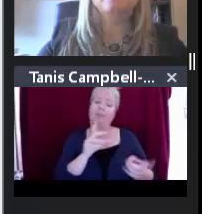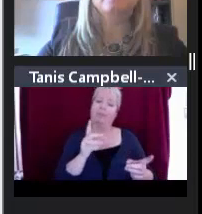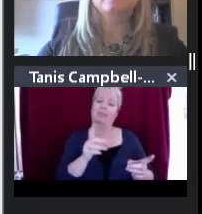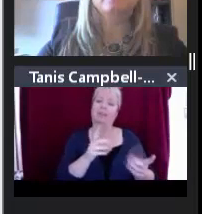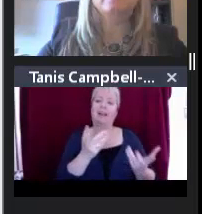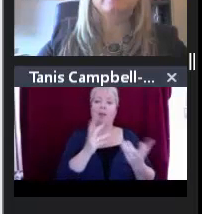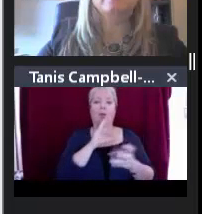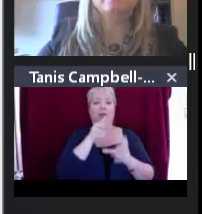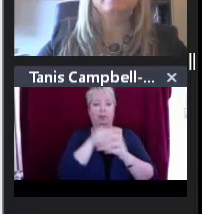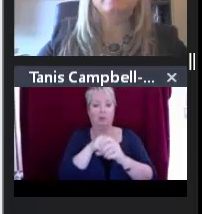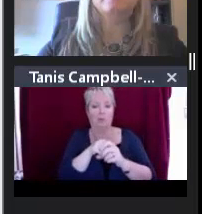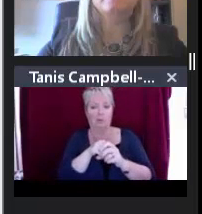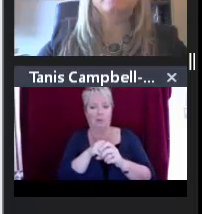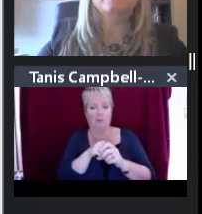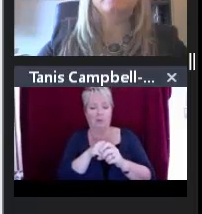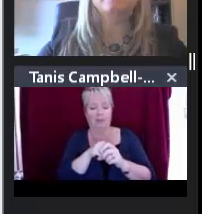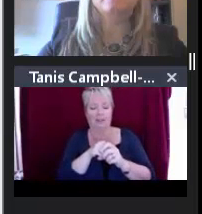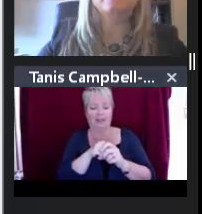web